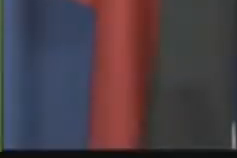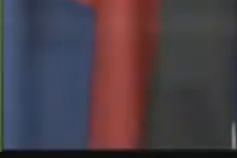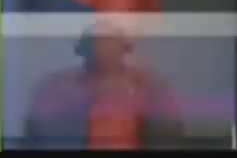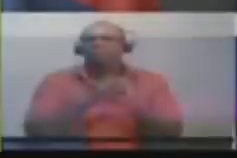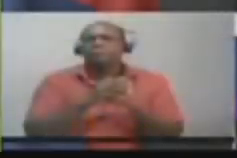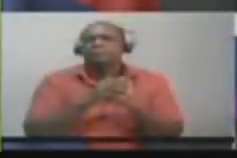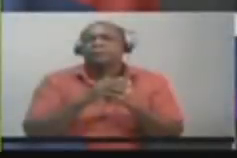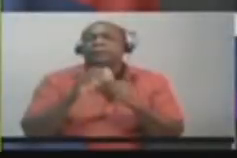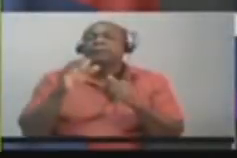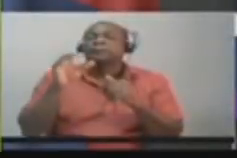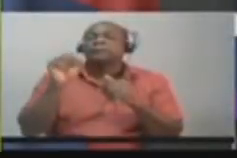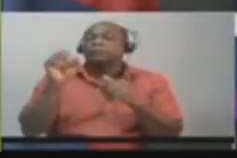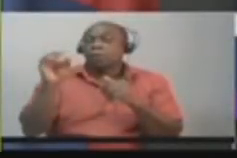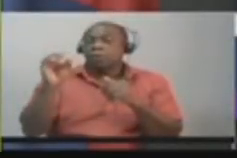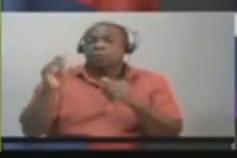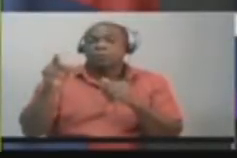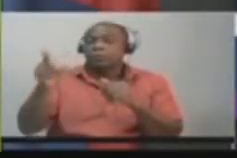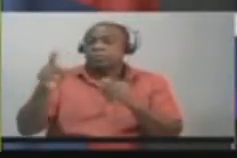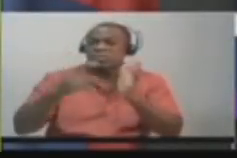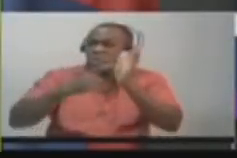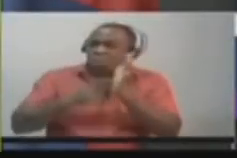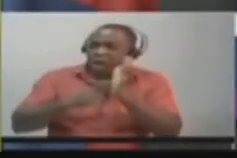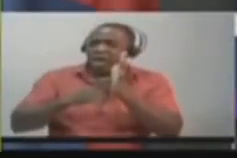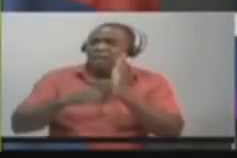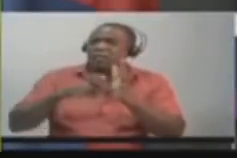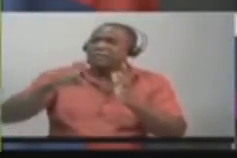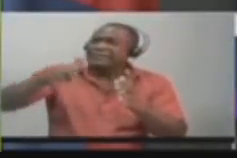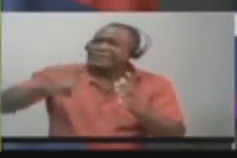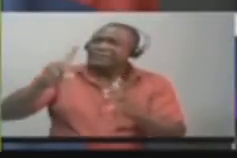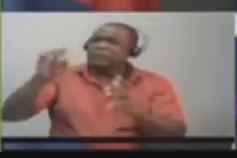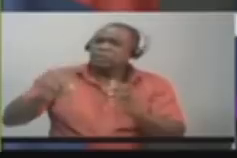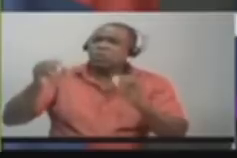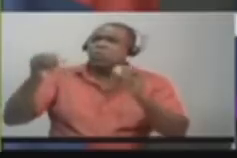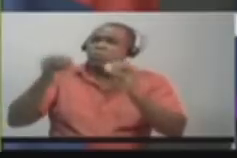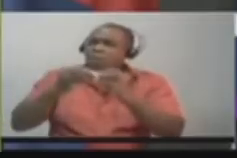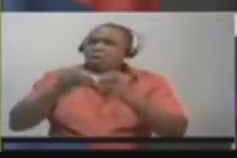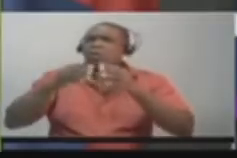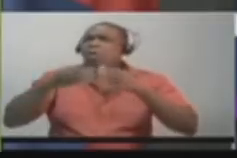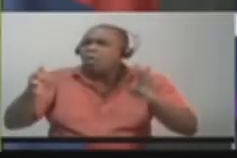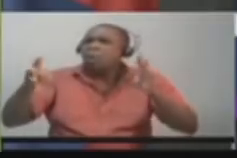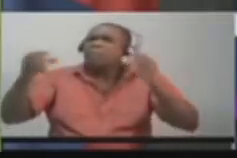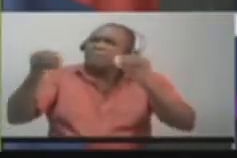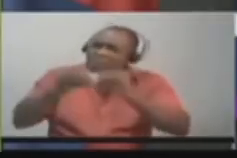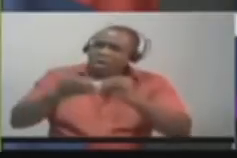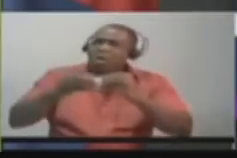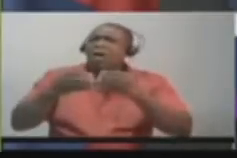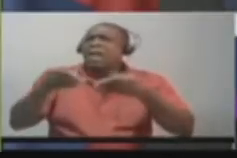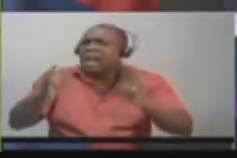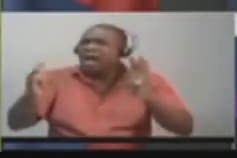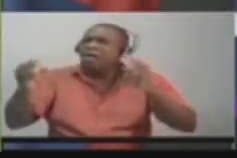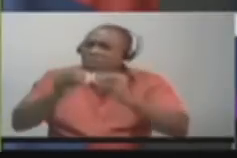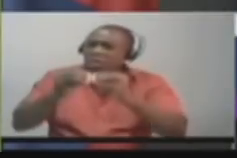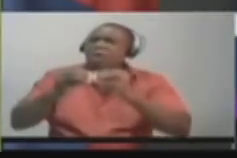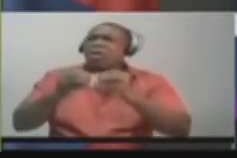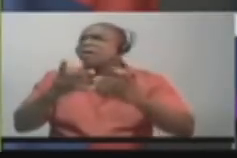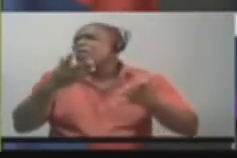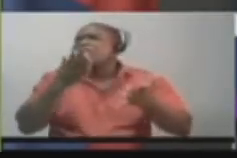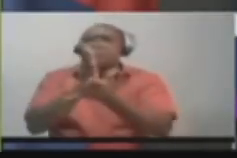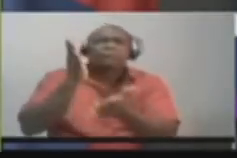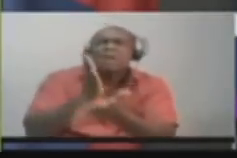we open up more, we do less in terms of protection, and in furtherance of your rights and your